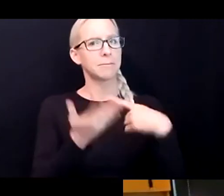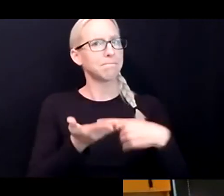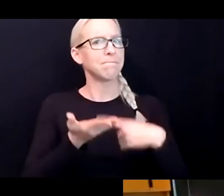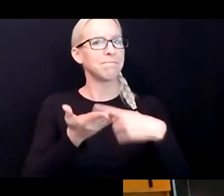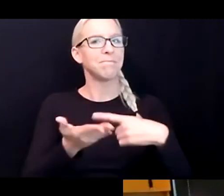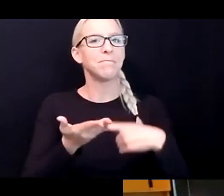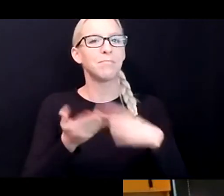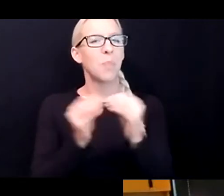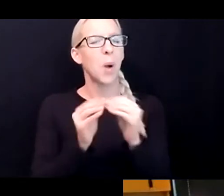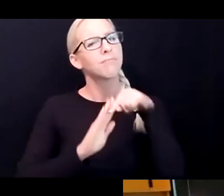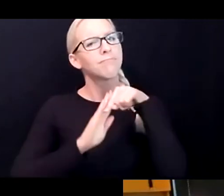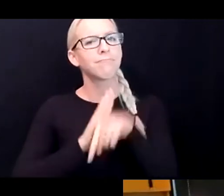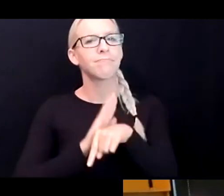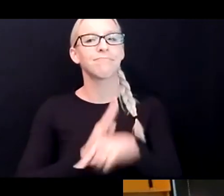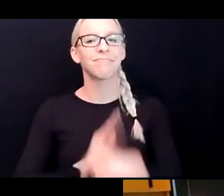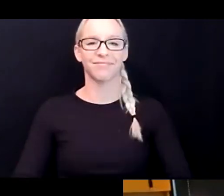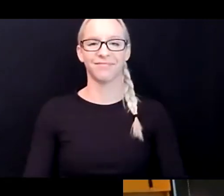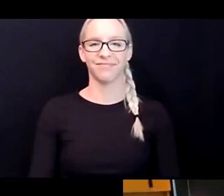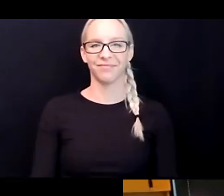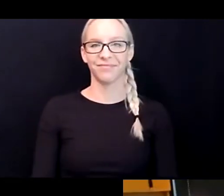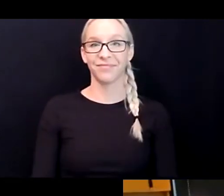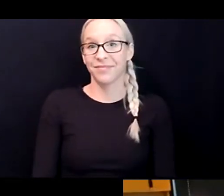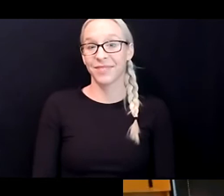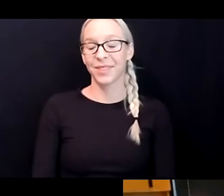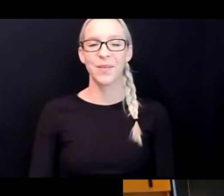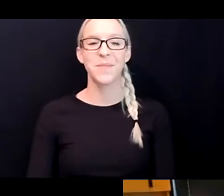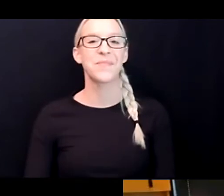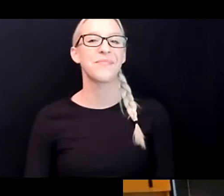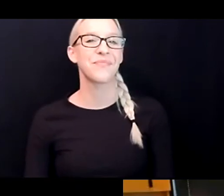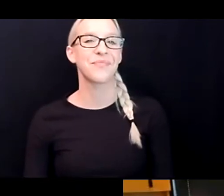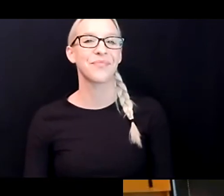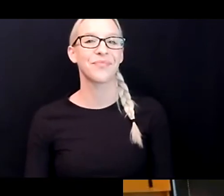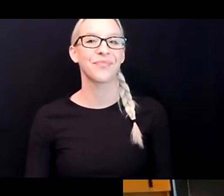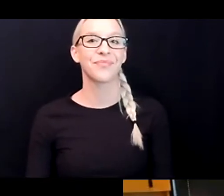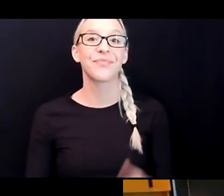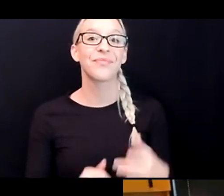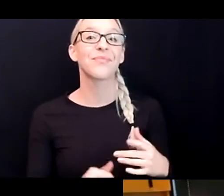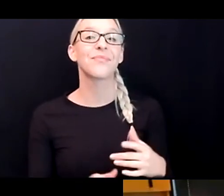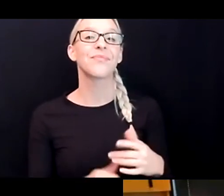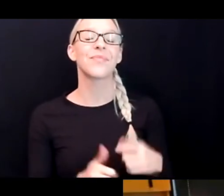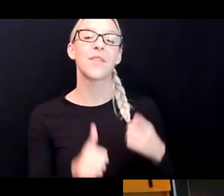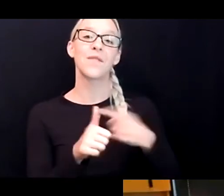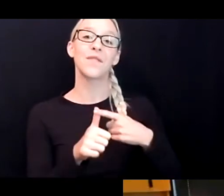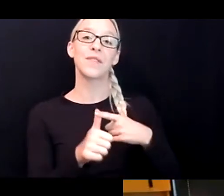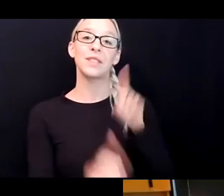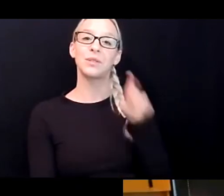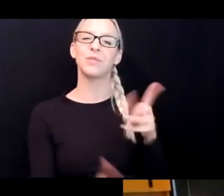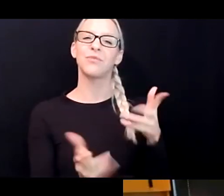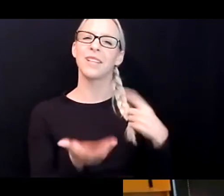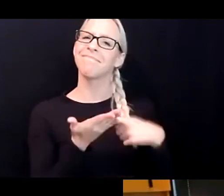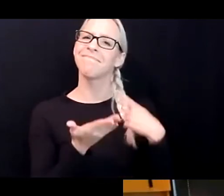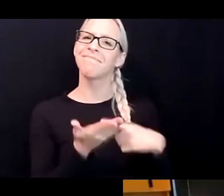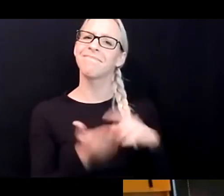taking some of them here live. So the first one that I actually want to talk through a little bit is, John,